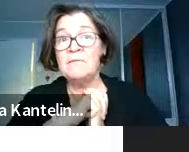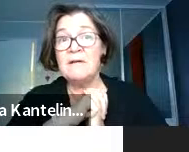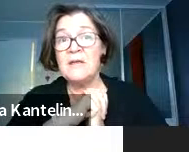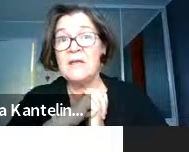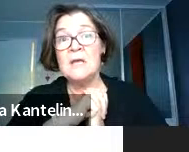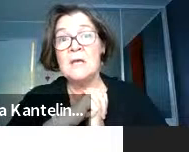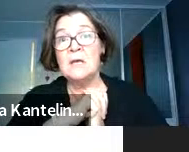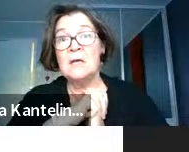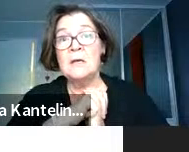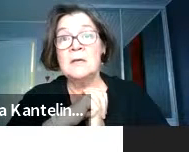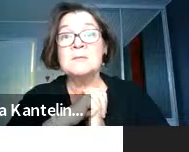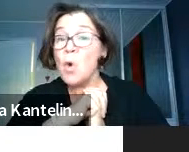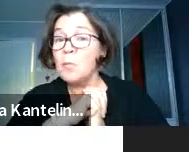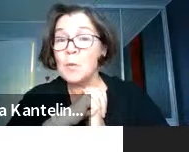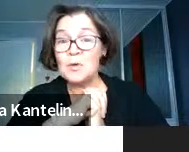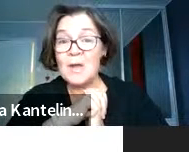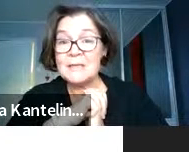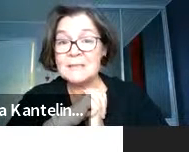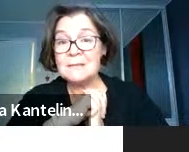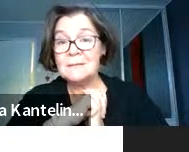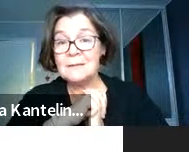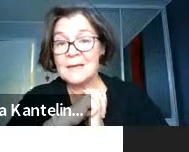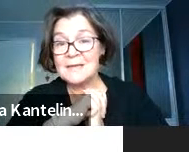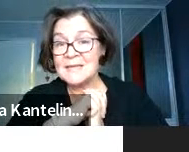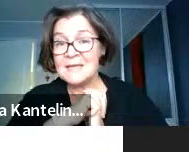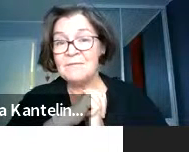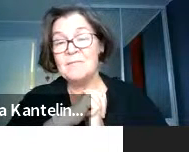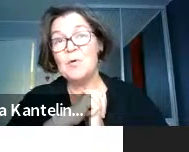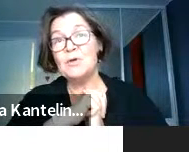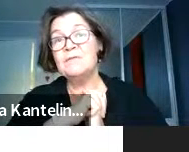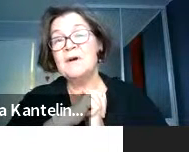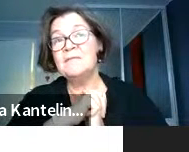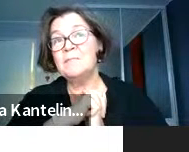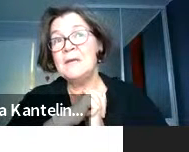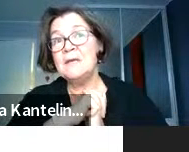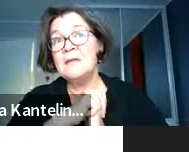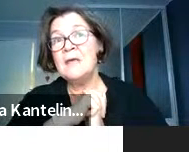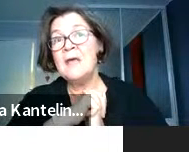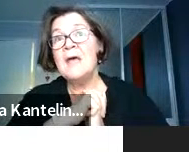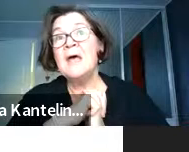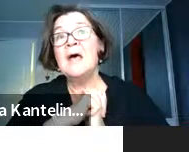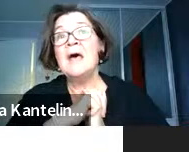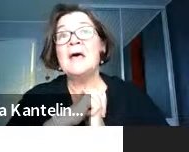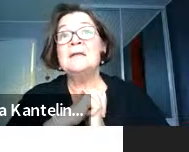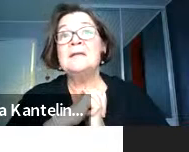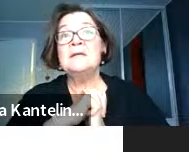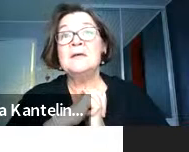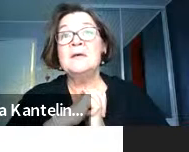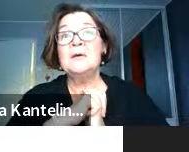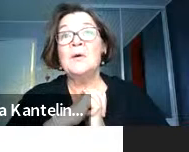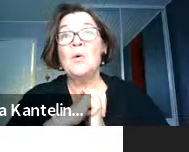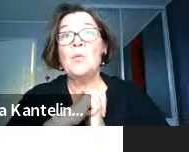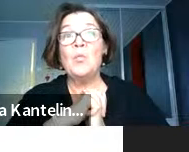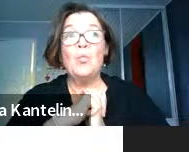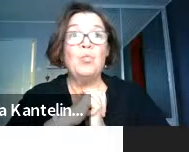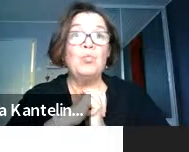have a very small population, like I said, 5.5 million, and